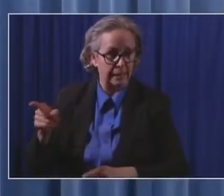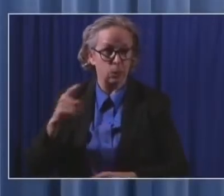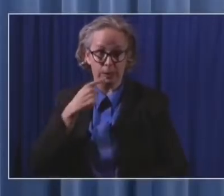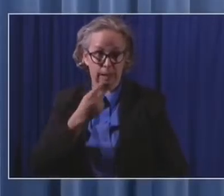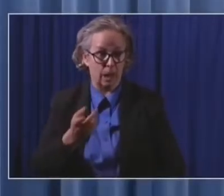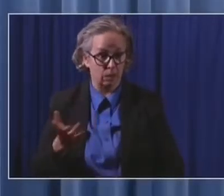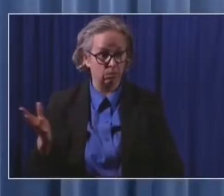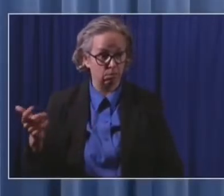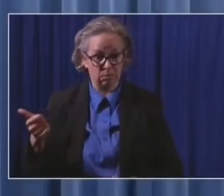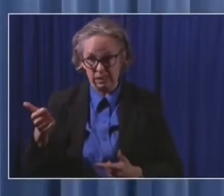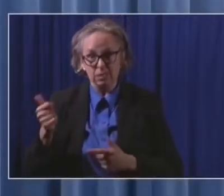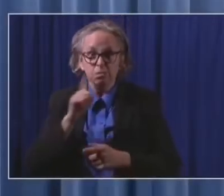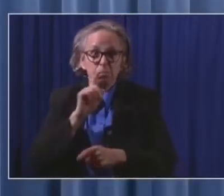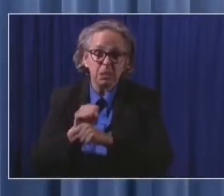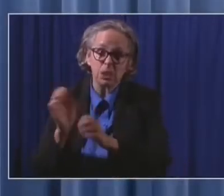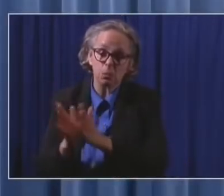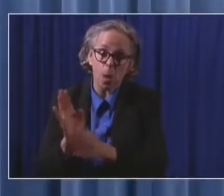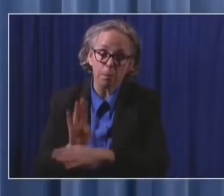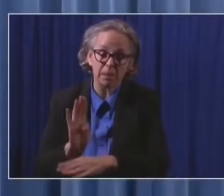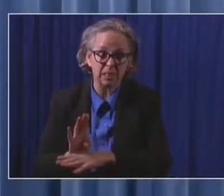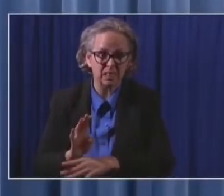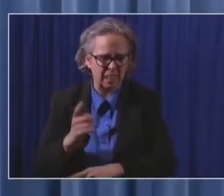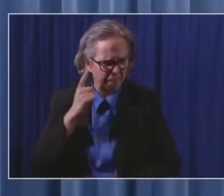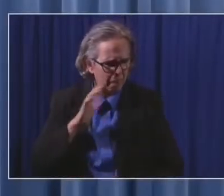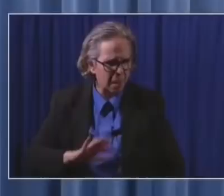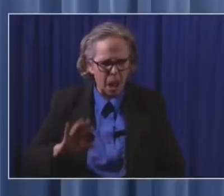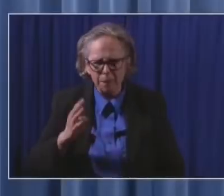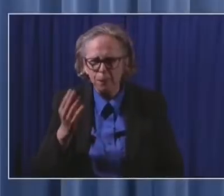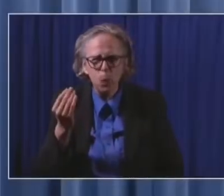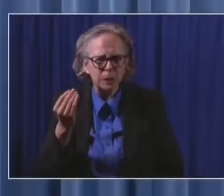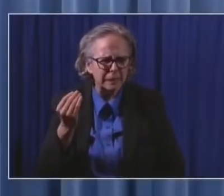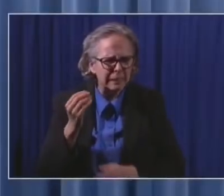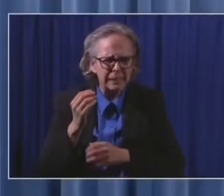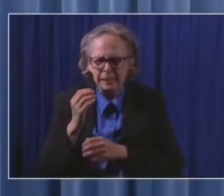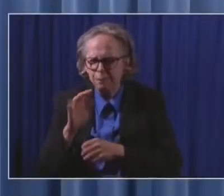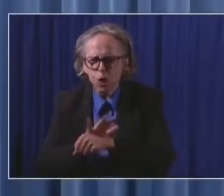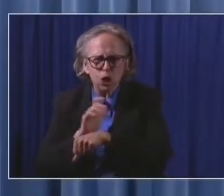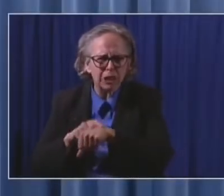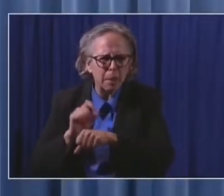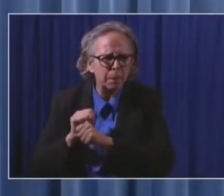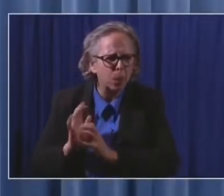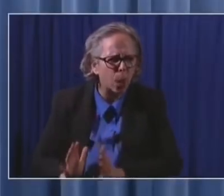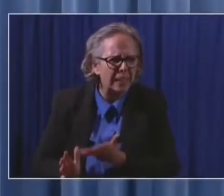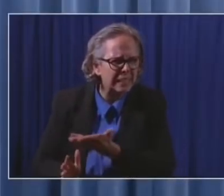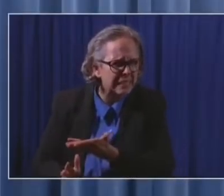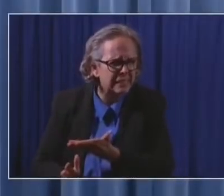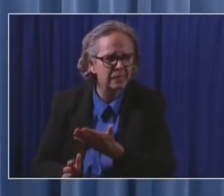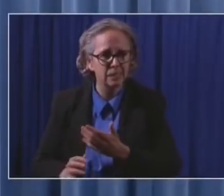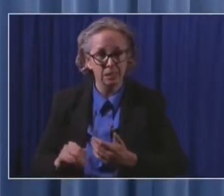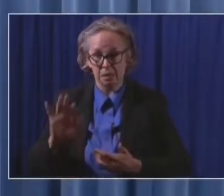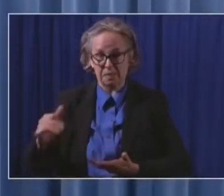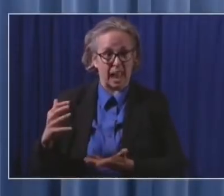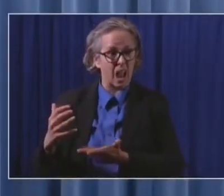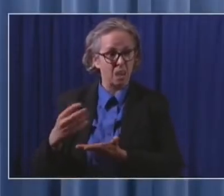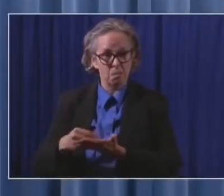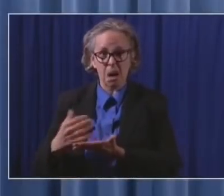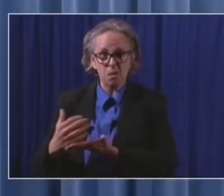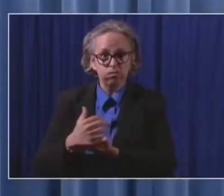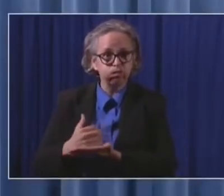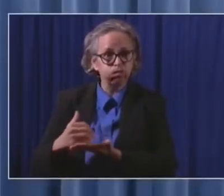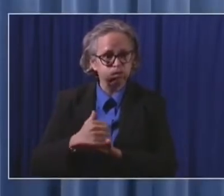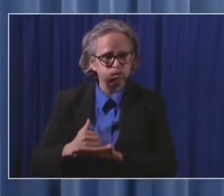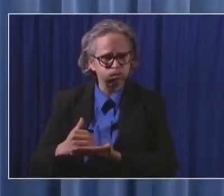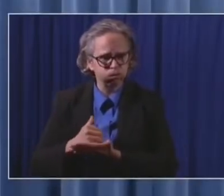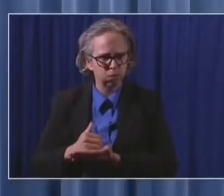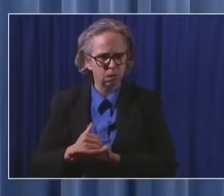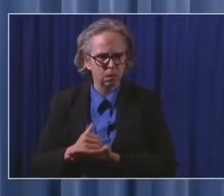the business you're talking about, he would tell you he is a small business. I think they have probably 12, 14